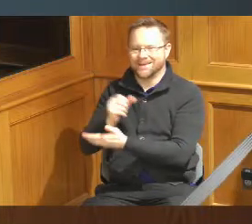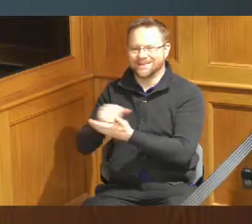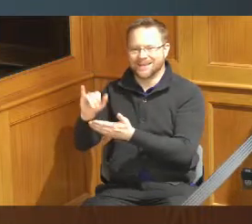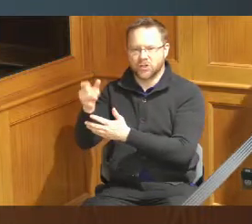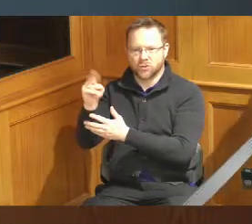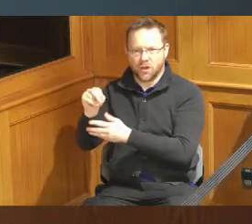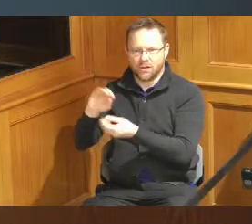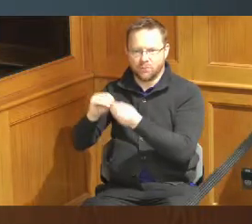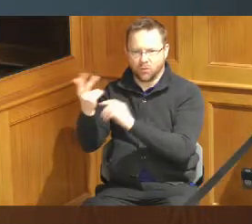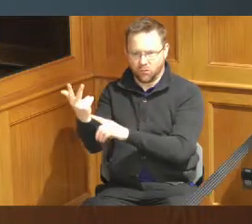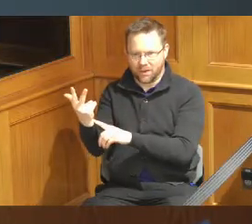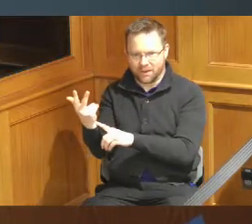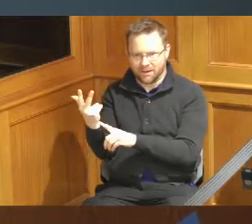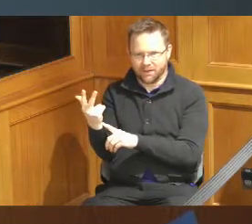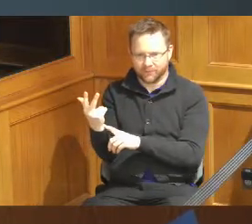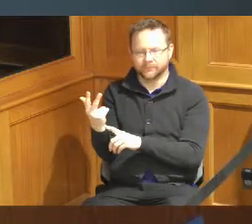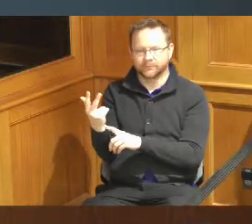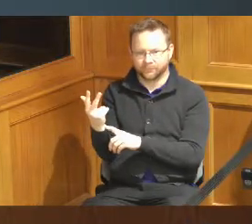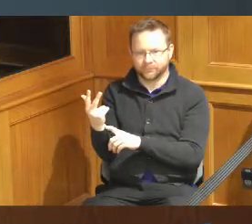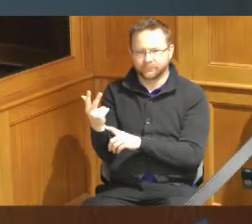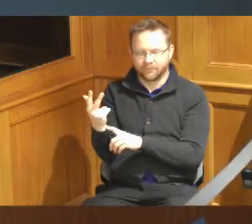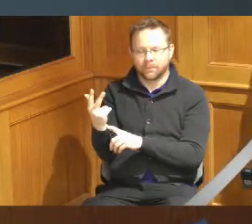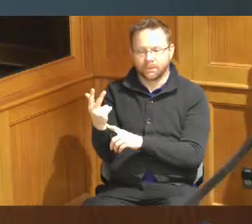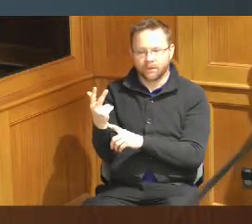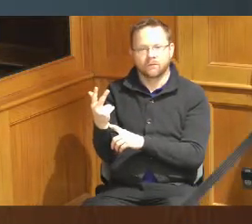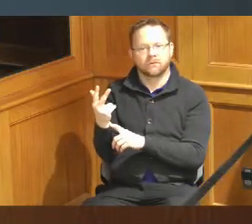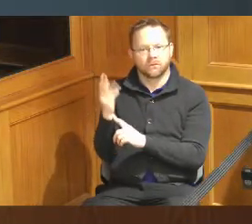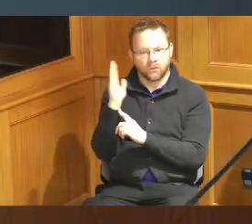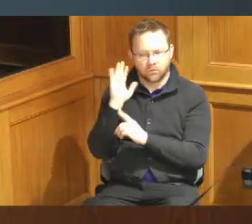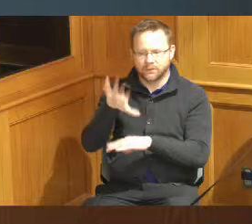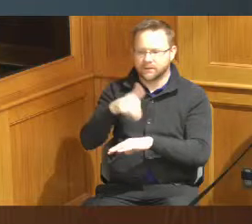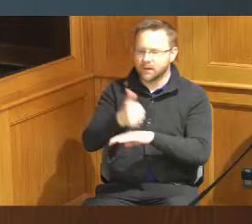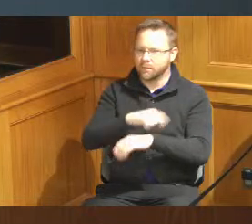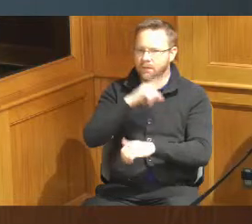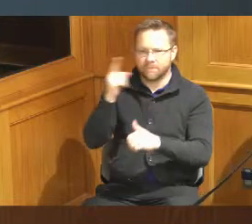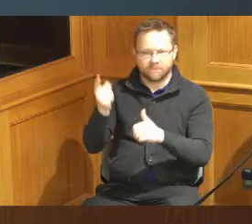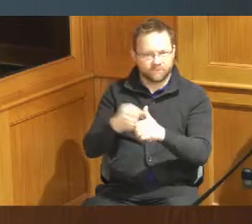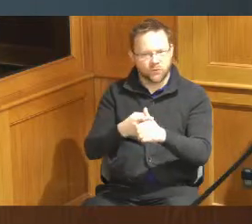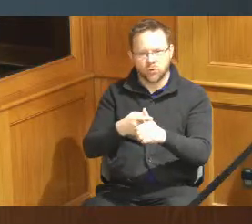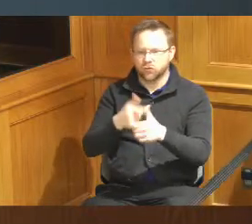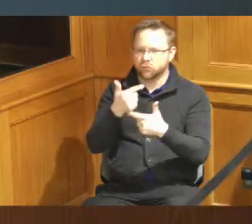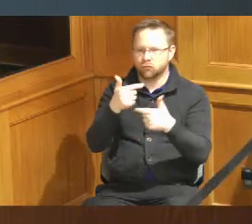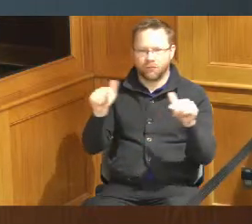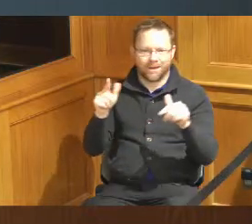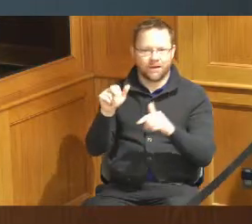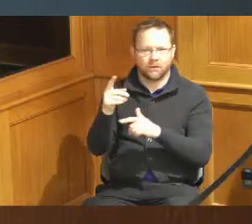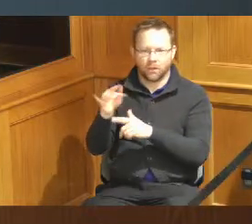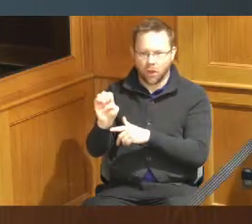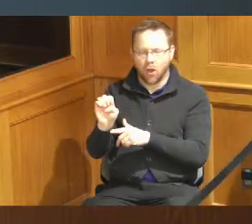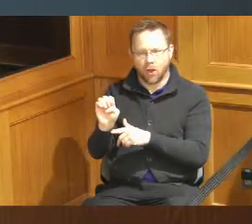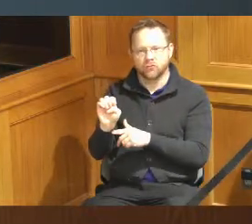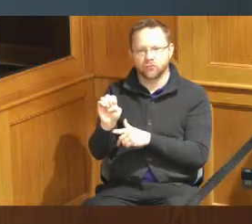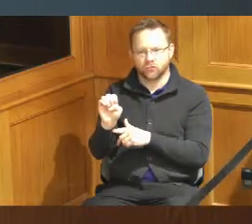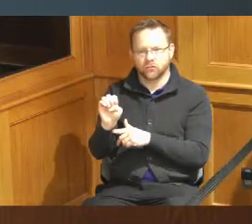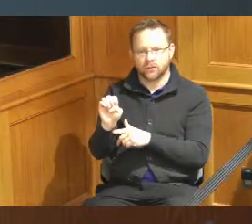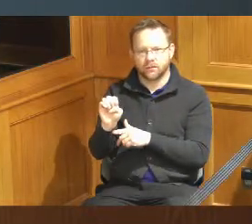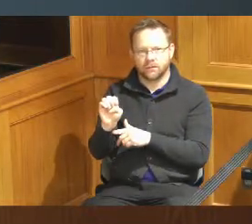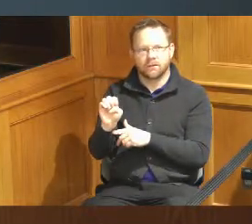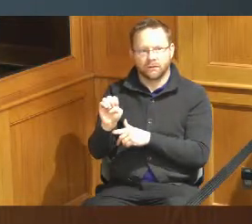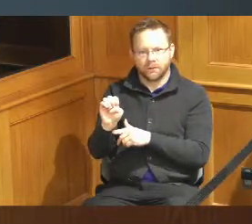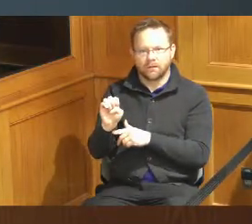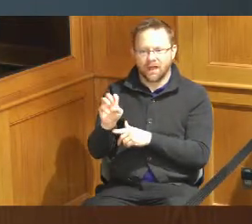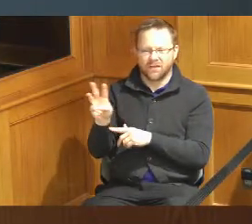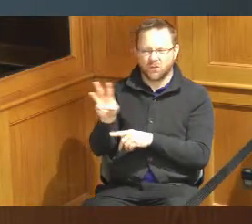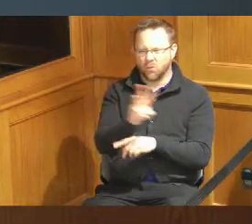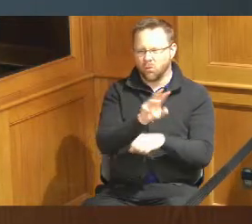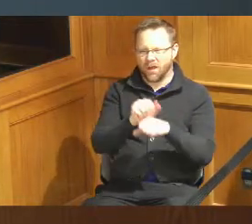to regularly erect the first Prince Hall Grand Lodge west of the mountains